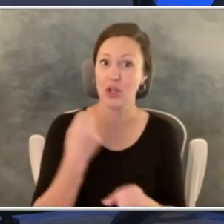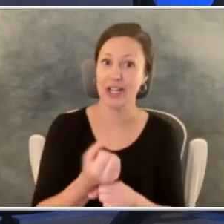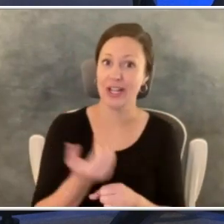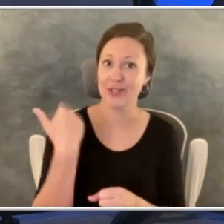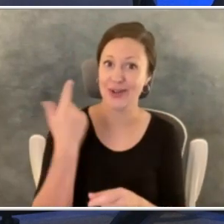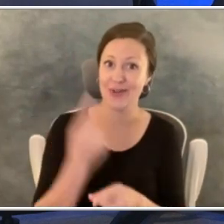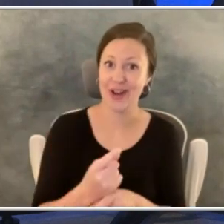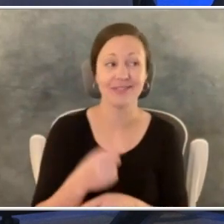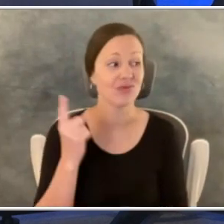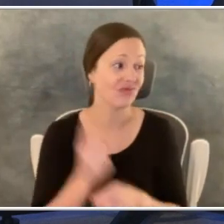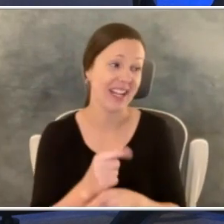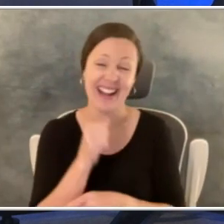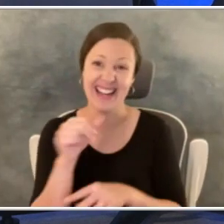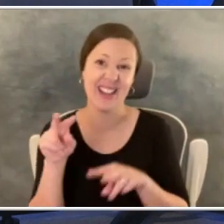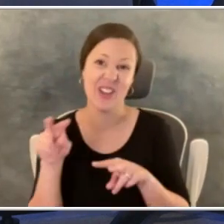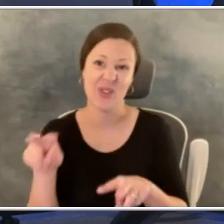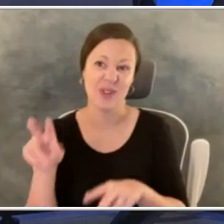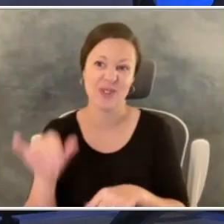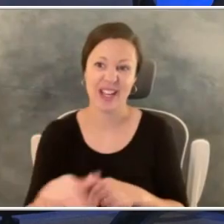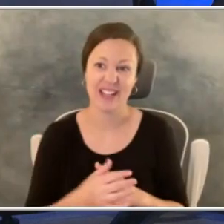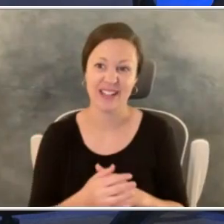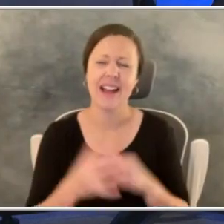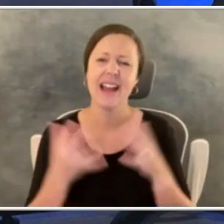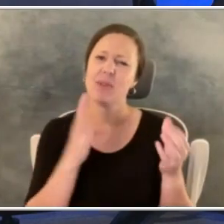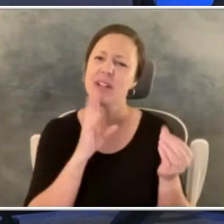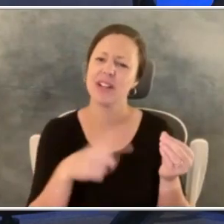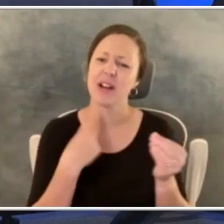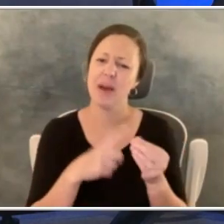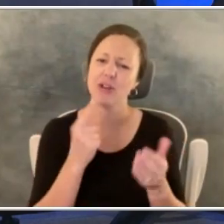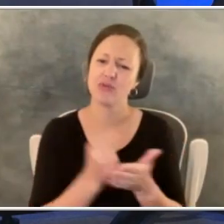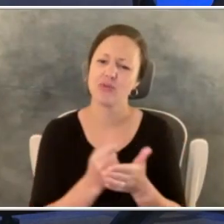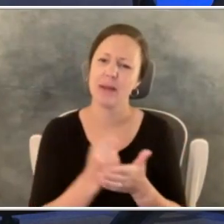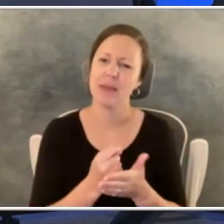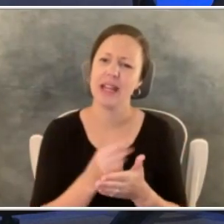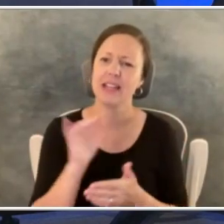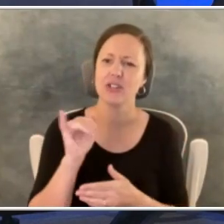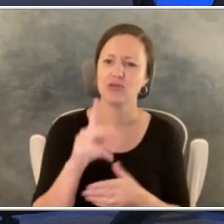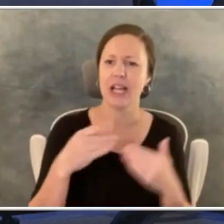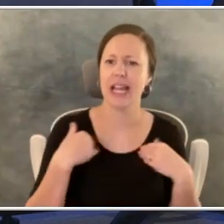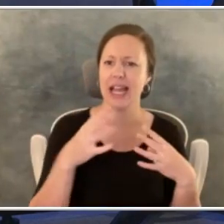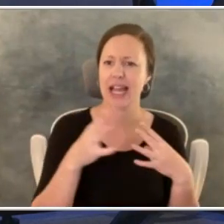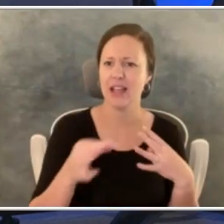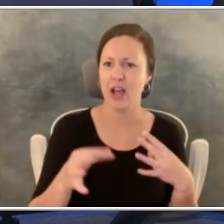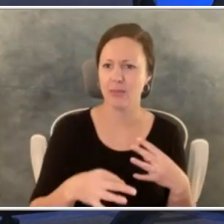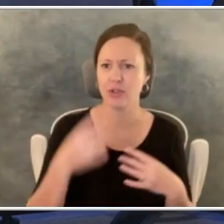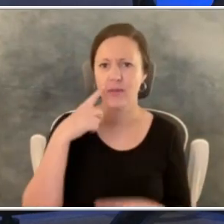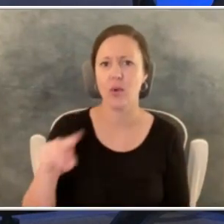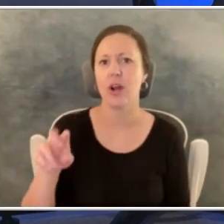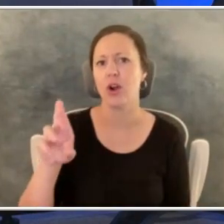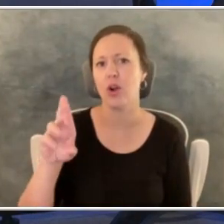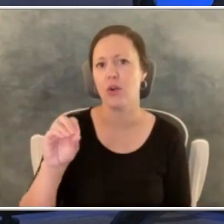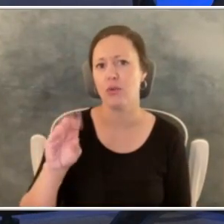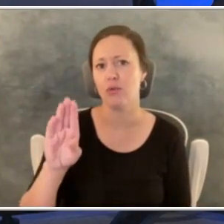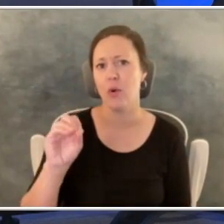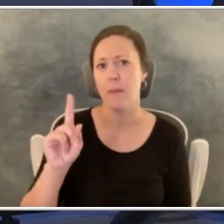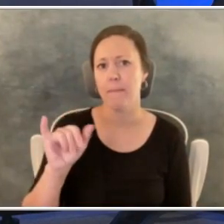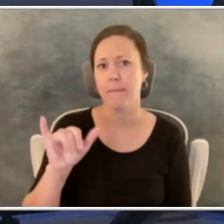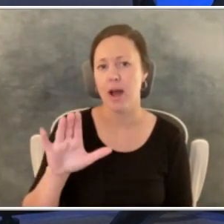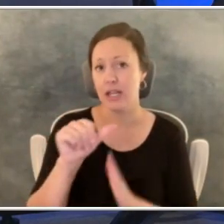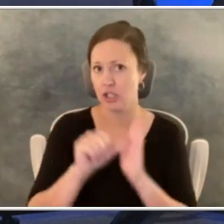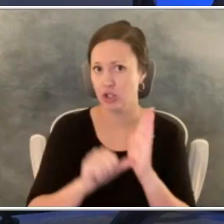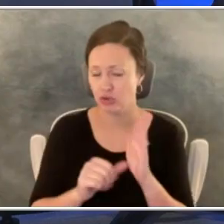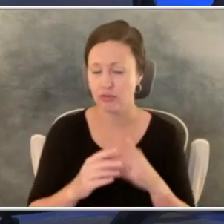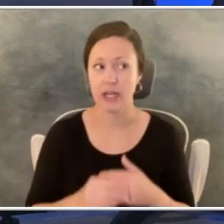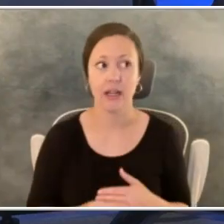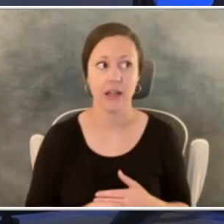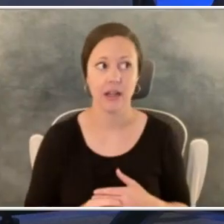Sure. I want to talk about Jack's treatment. Dr. Chen, he had the option of robotic surgery that he had talked about before he